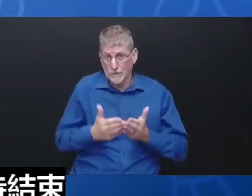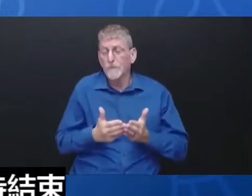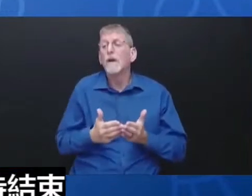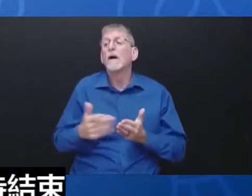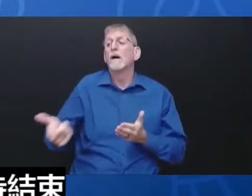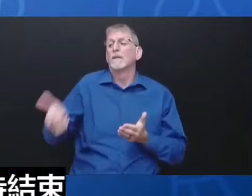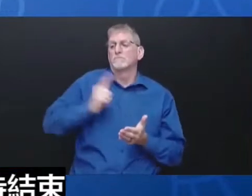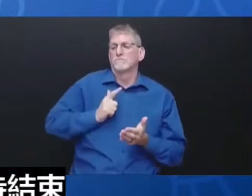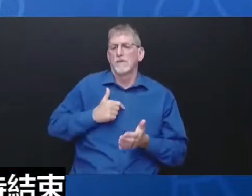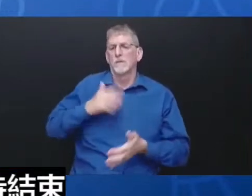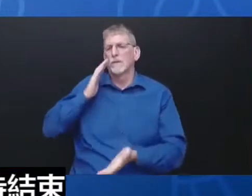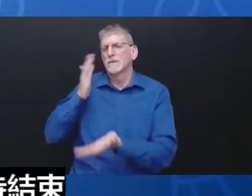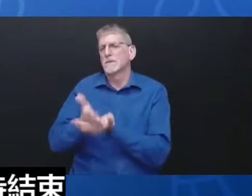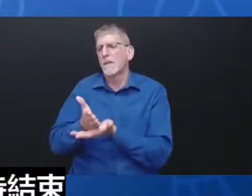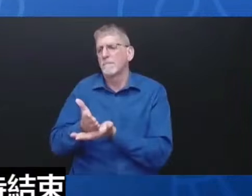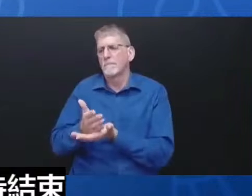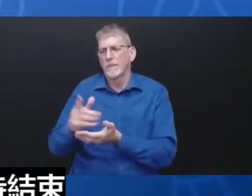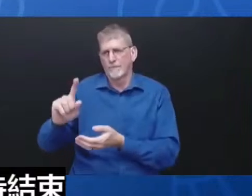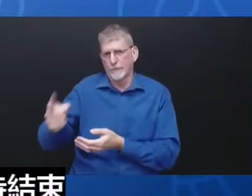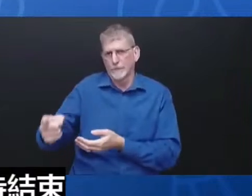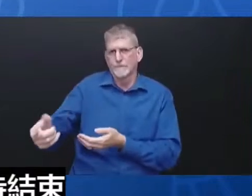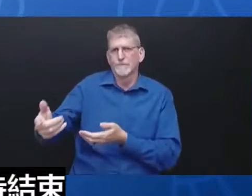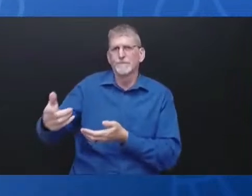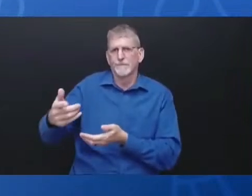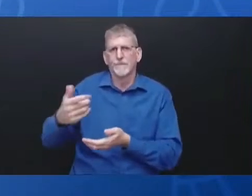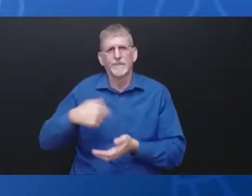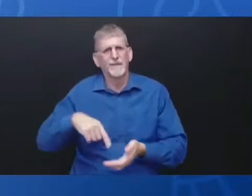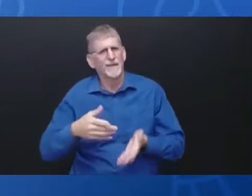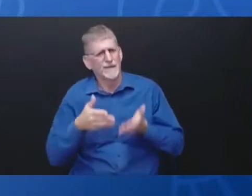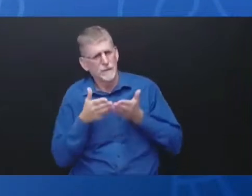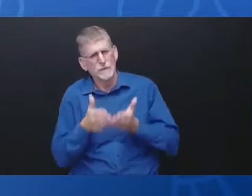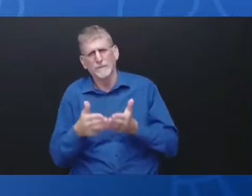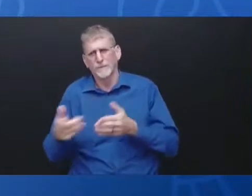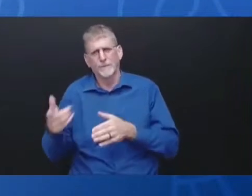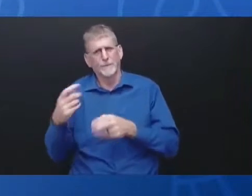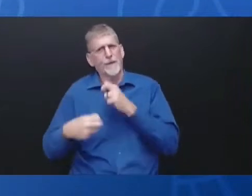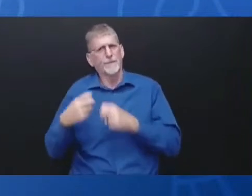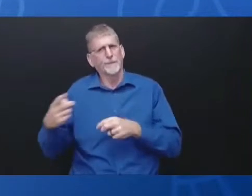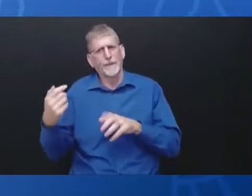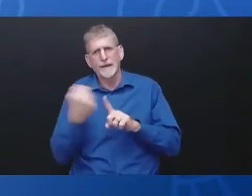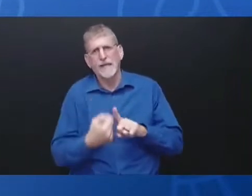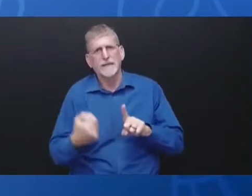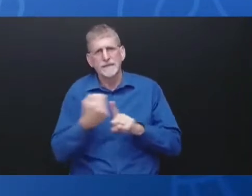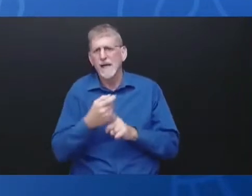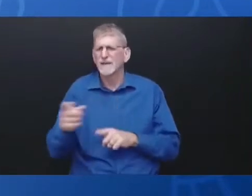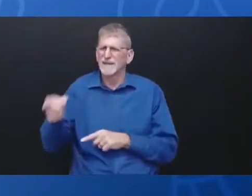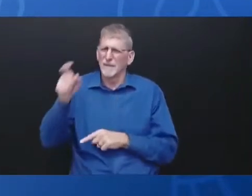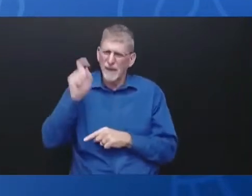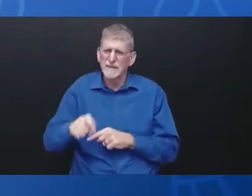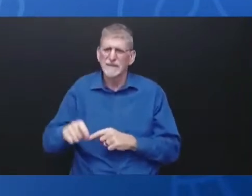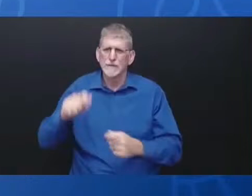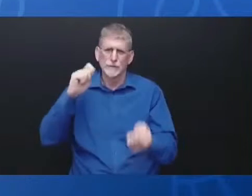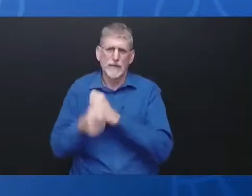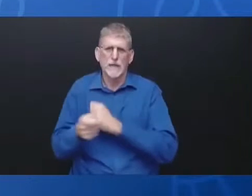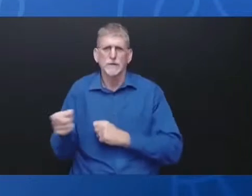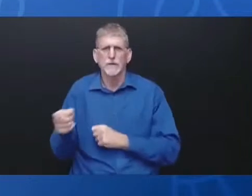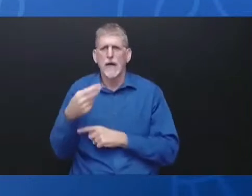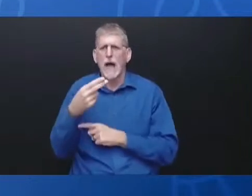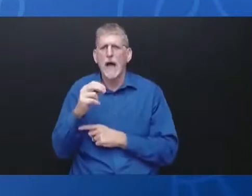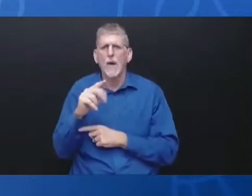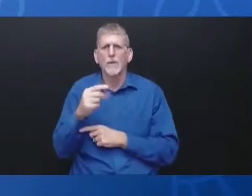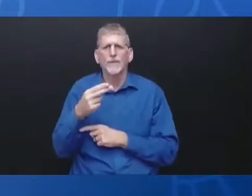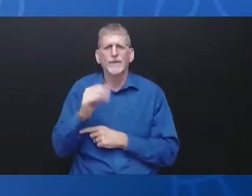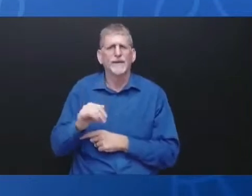it's a maritime issue, and it's meant to completely change the posture of the Houthis, and of course, in